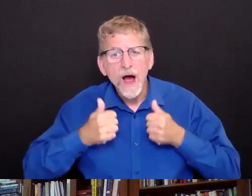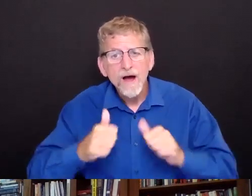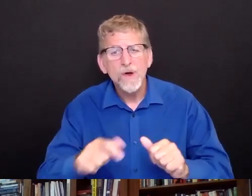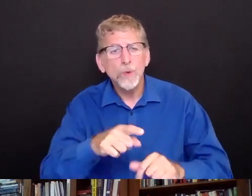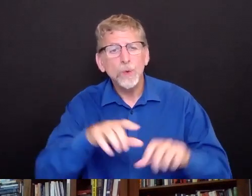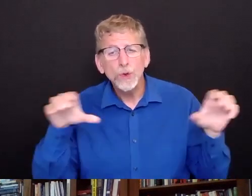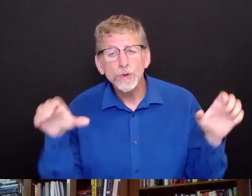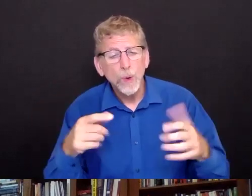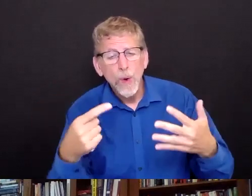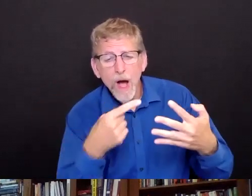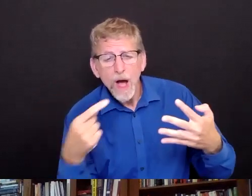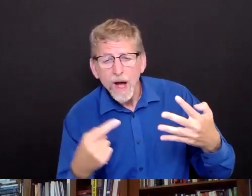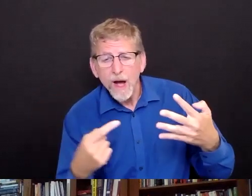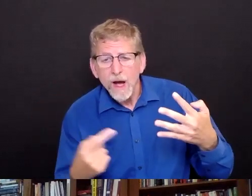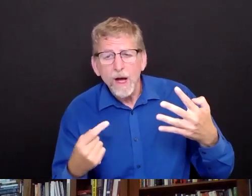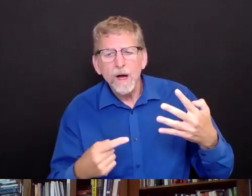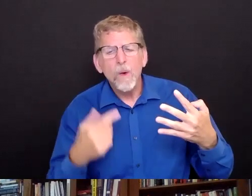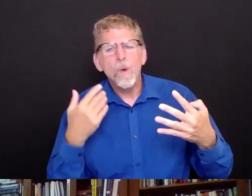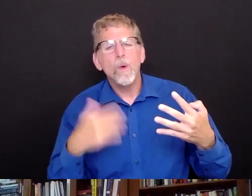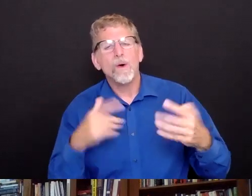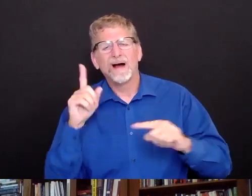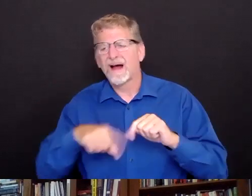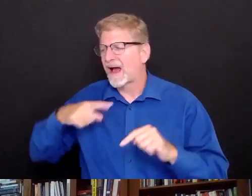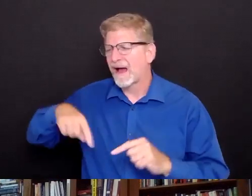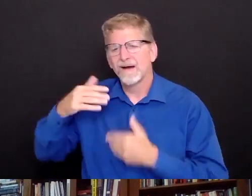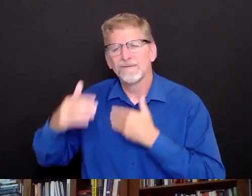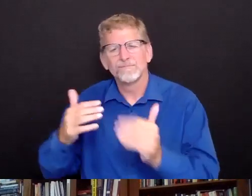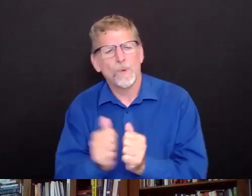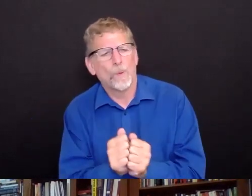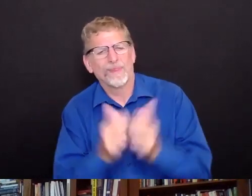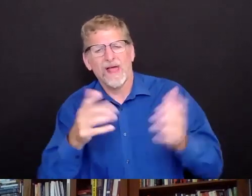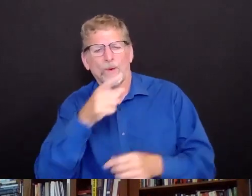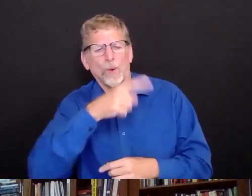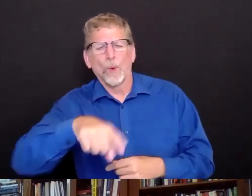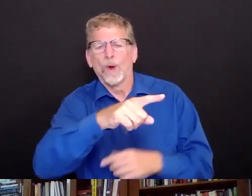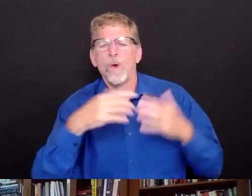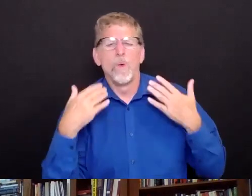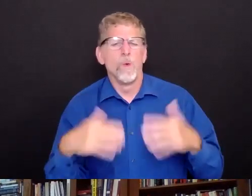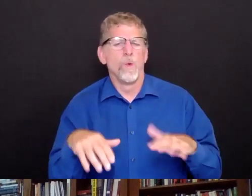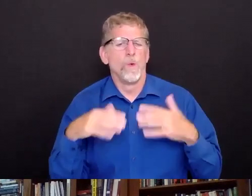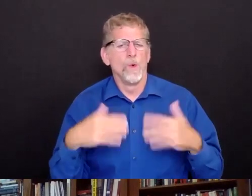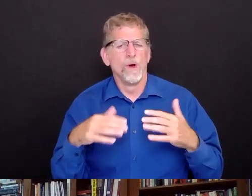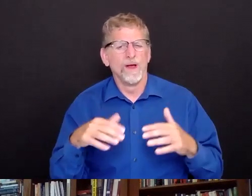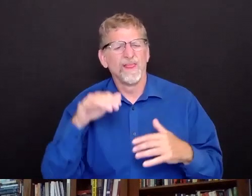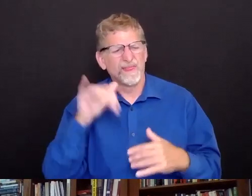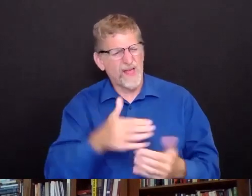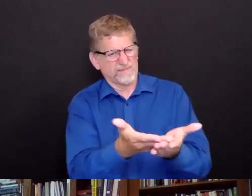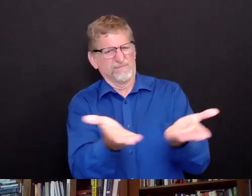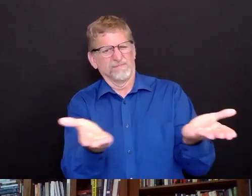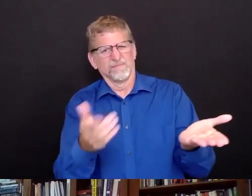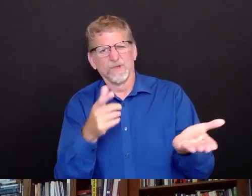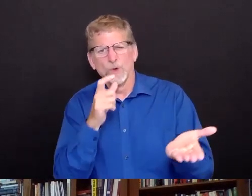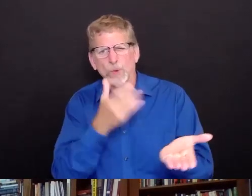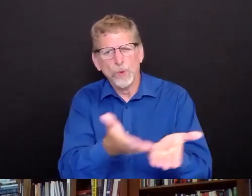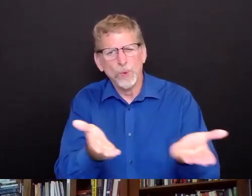dedicated, hardworking team of visionaries. And that's what postdocs are. We at NIH admire you, appreciate you, and have